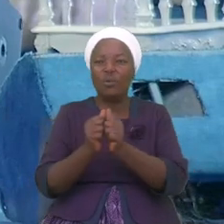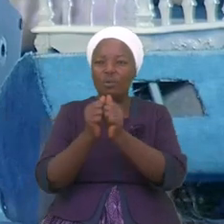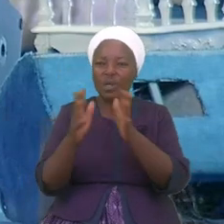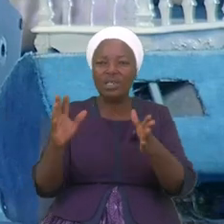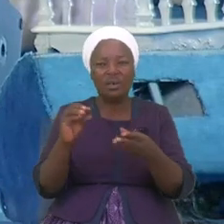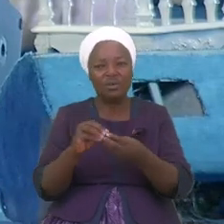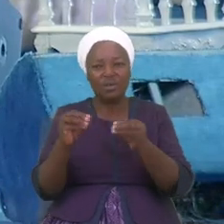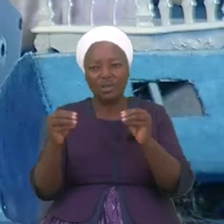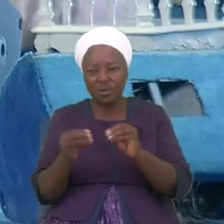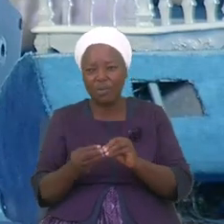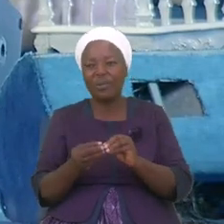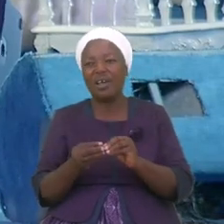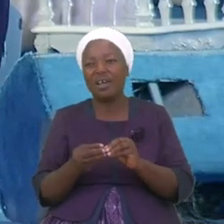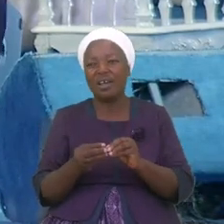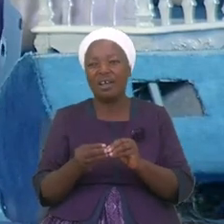number.